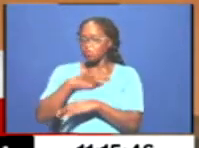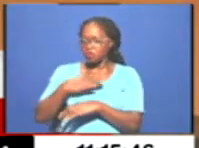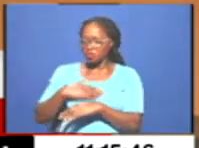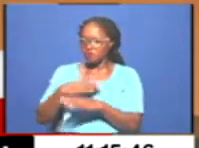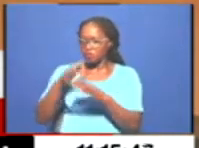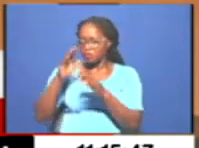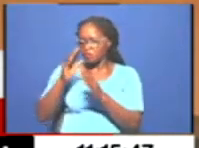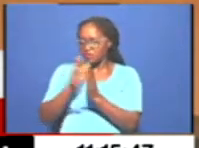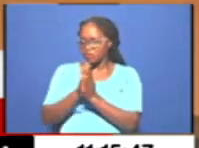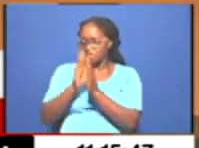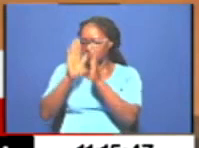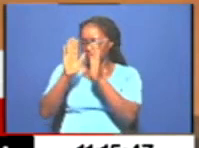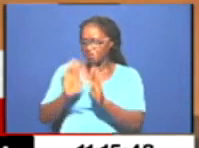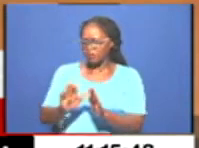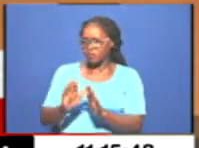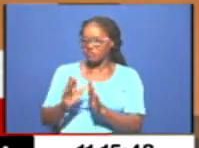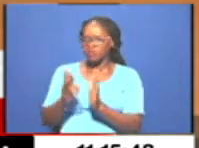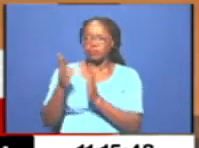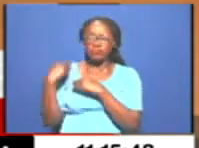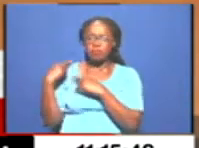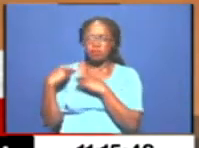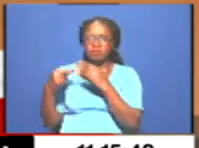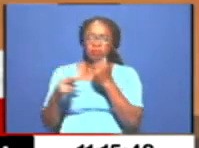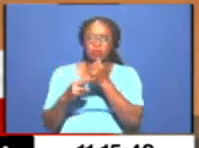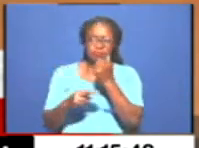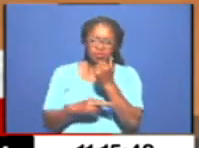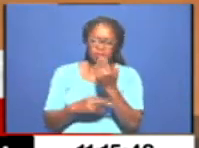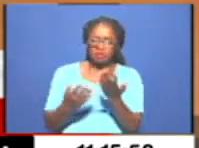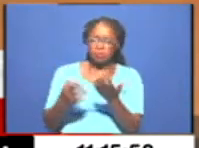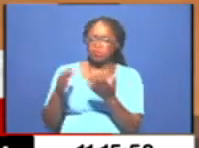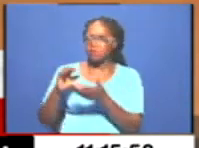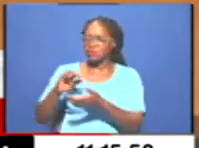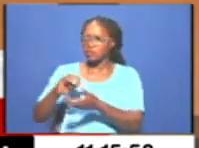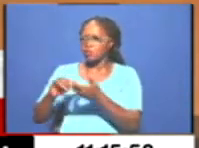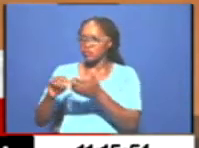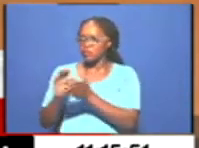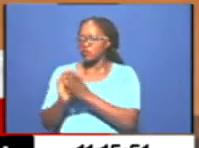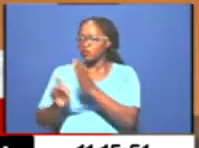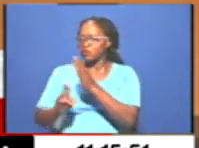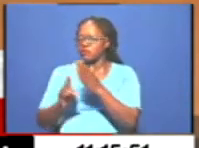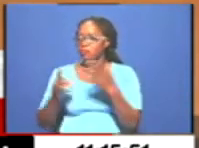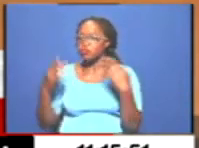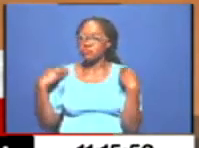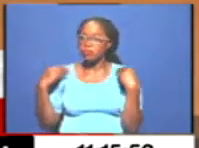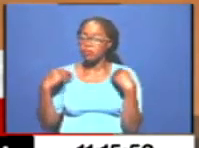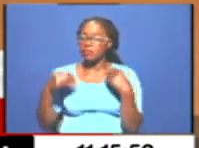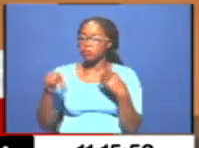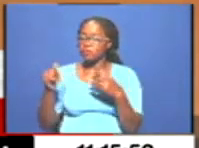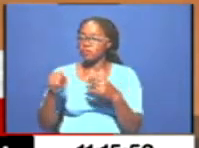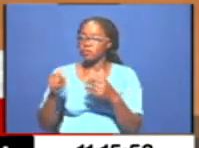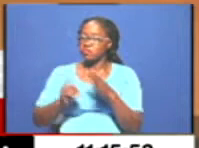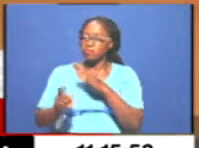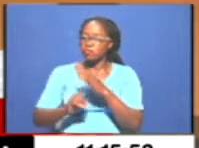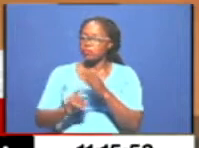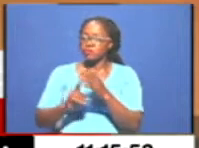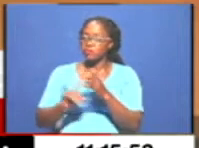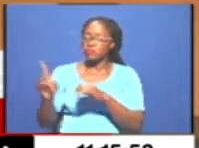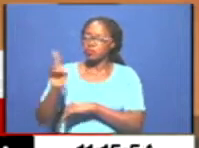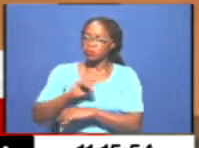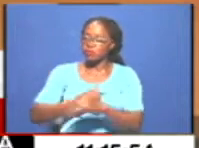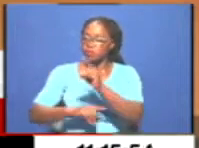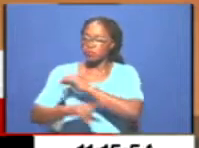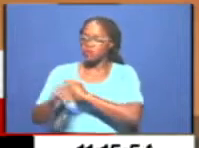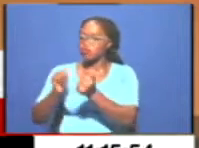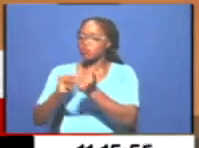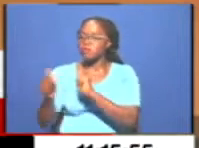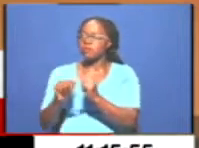gap between federations, Ministry of Sports, and other entities which are involved in a day-to-day administration of sports, so that our federations